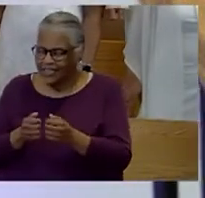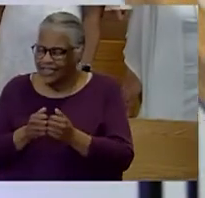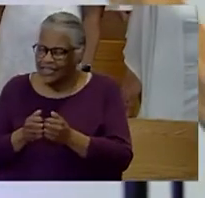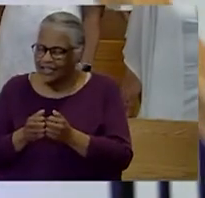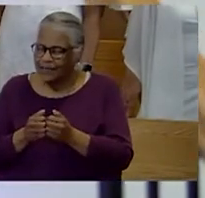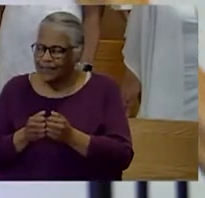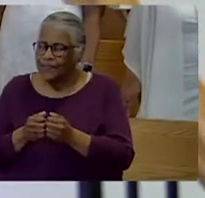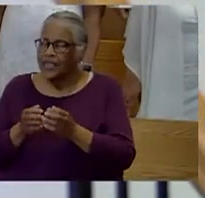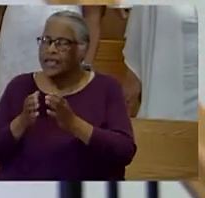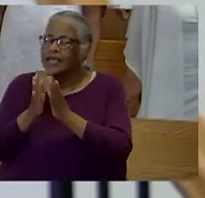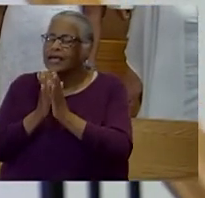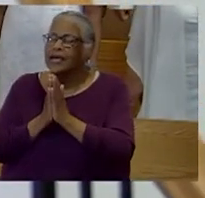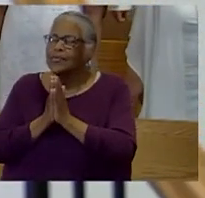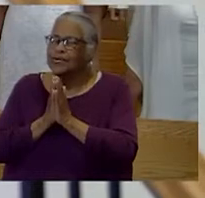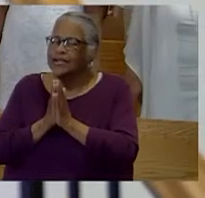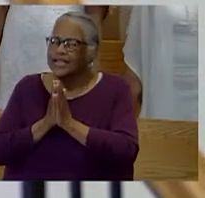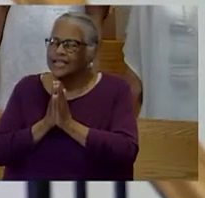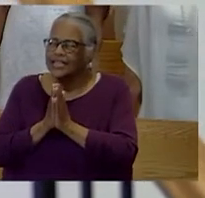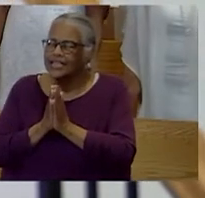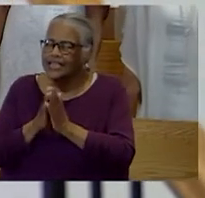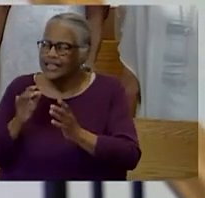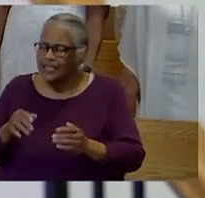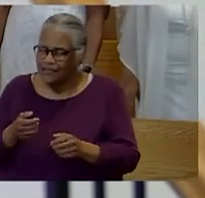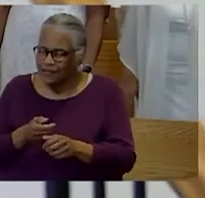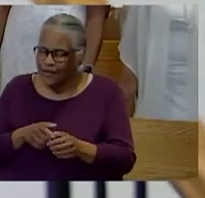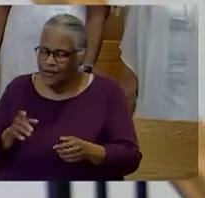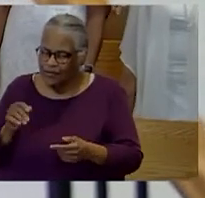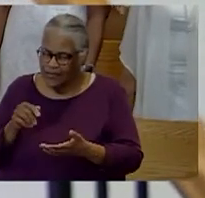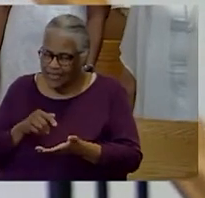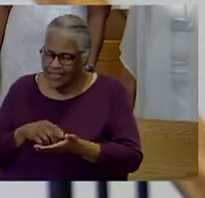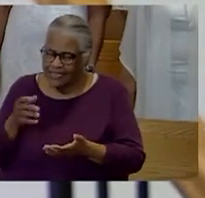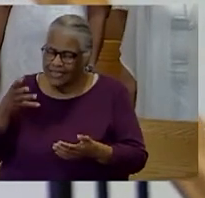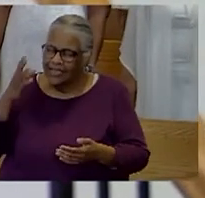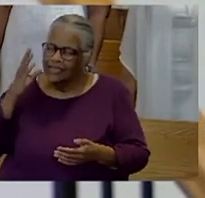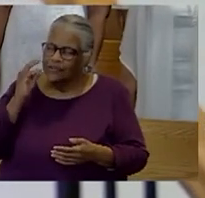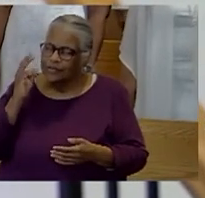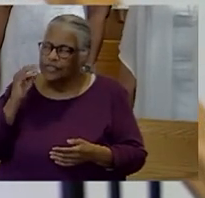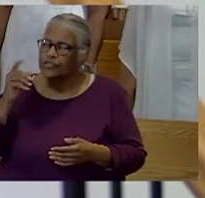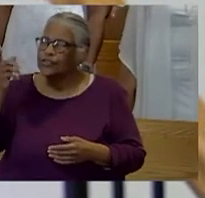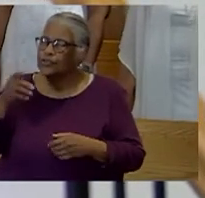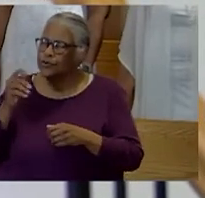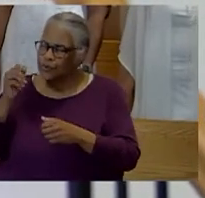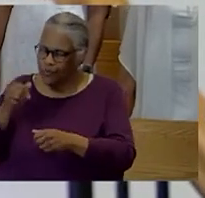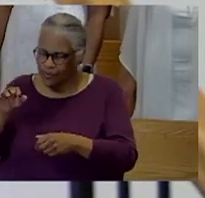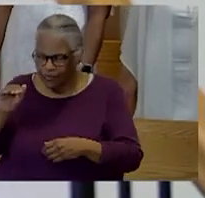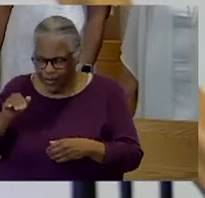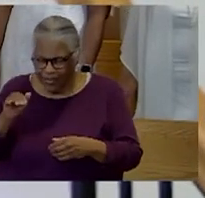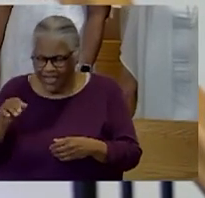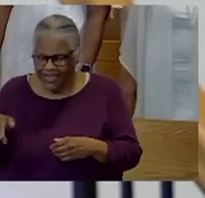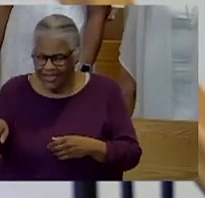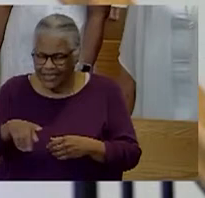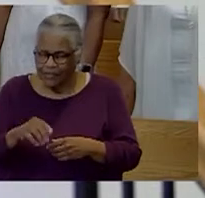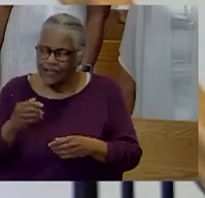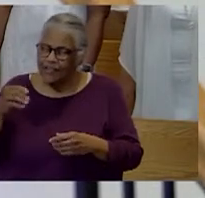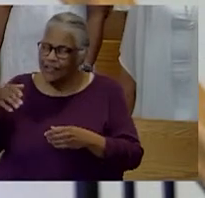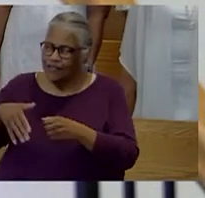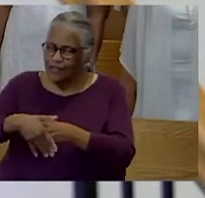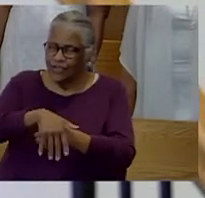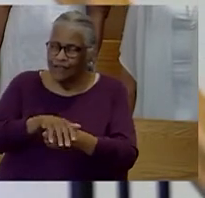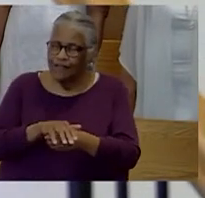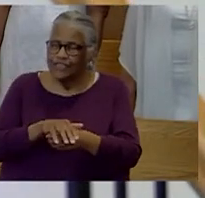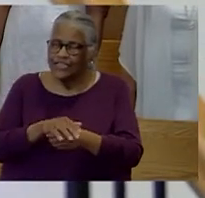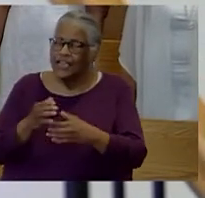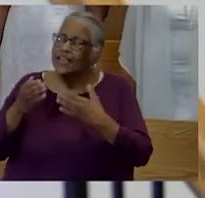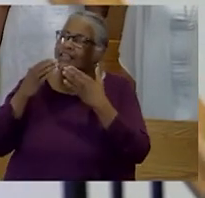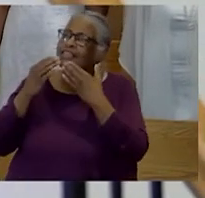the Easter experience, that you remind them of their coverage. Lord, we thank you in advance for all that